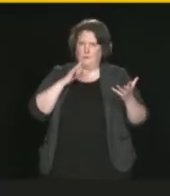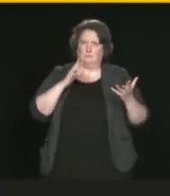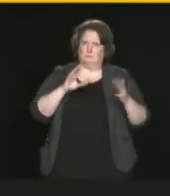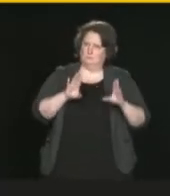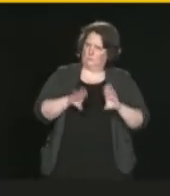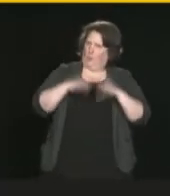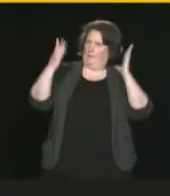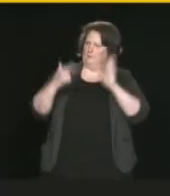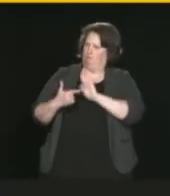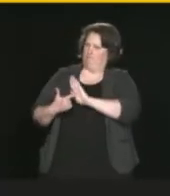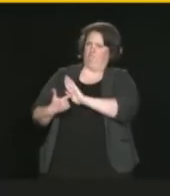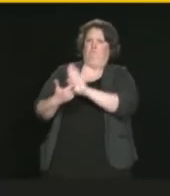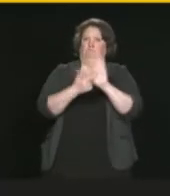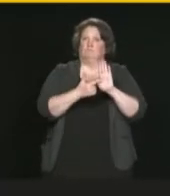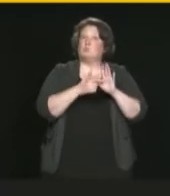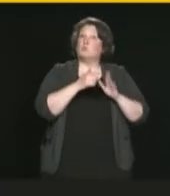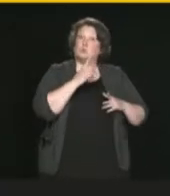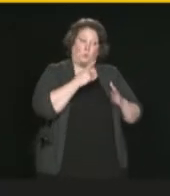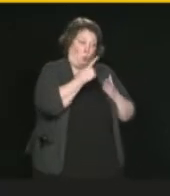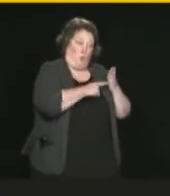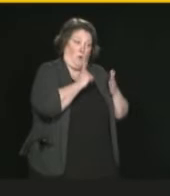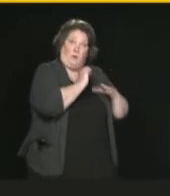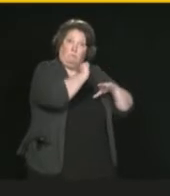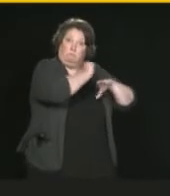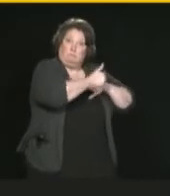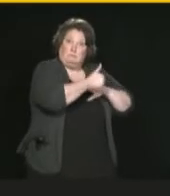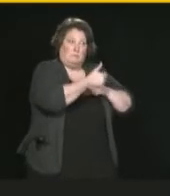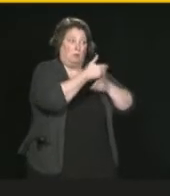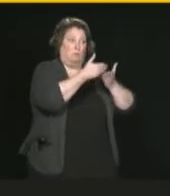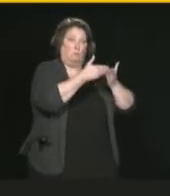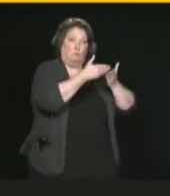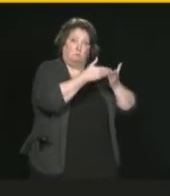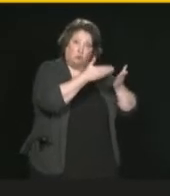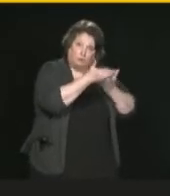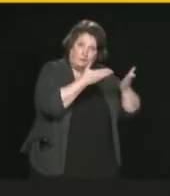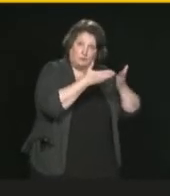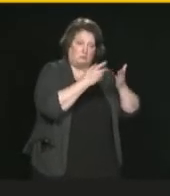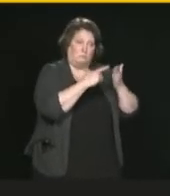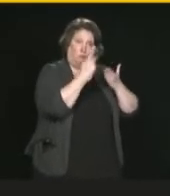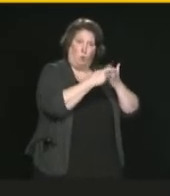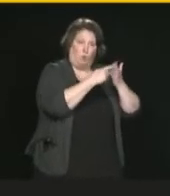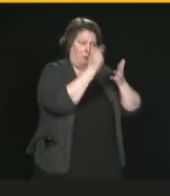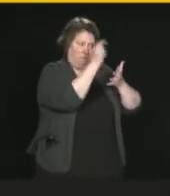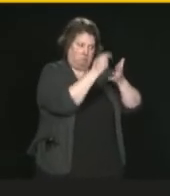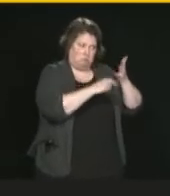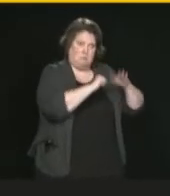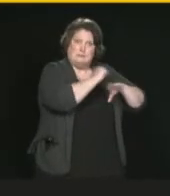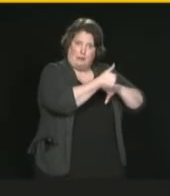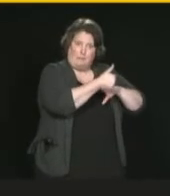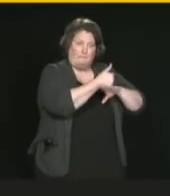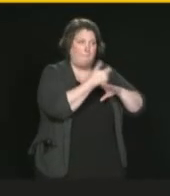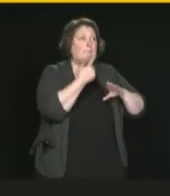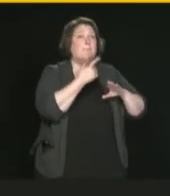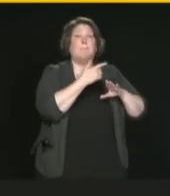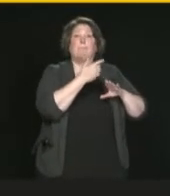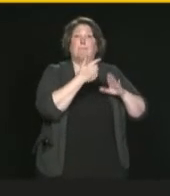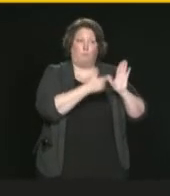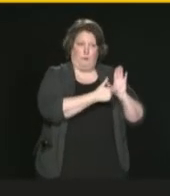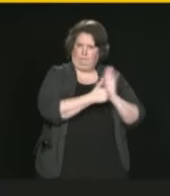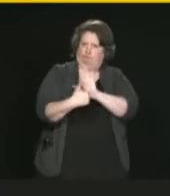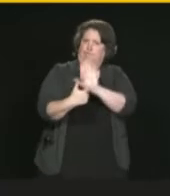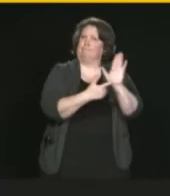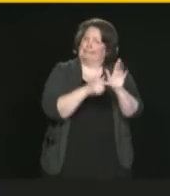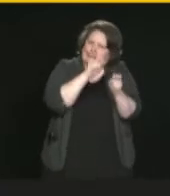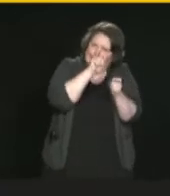Canadians. We are regularly taking media questions, questions from the opposition, and sharing